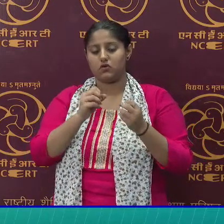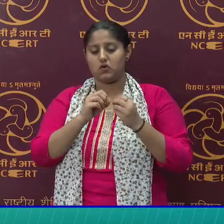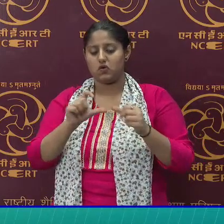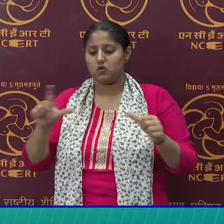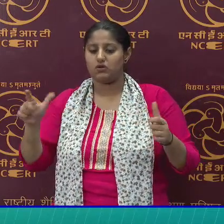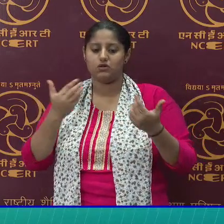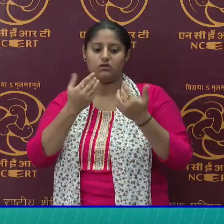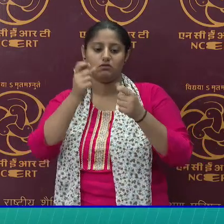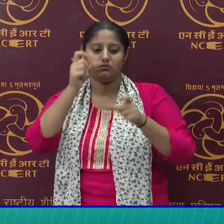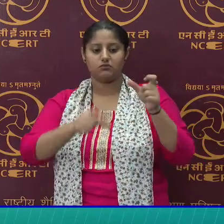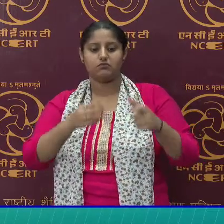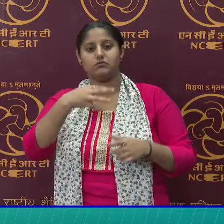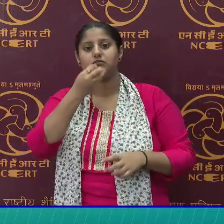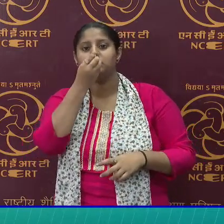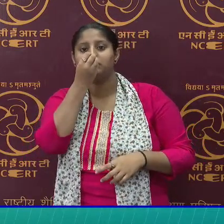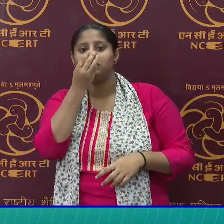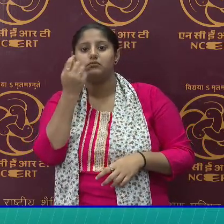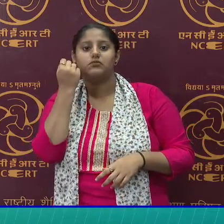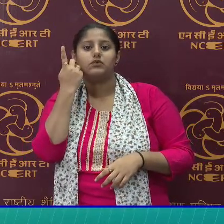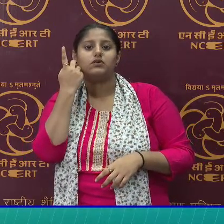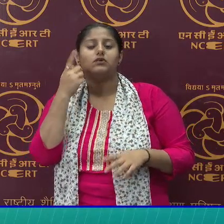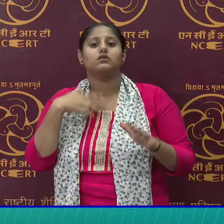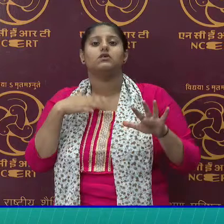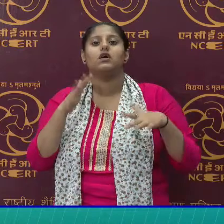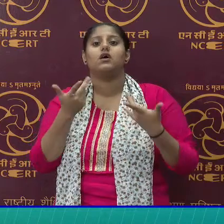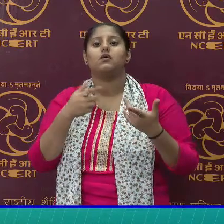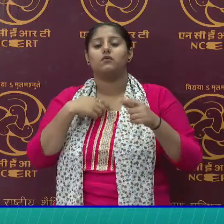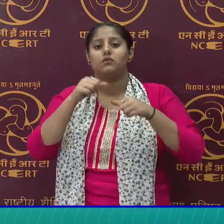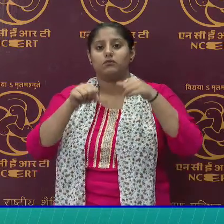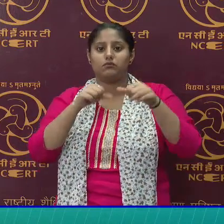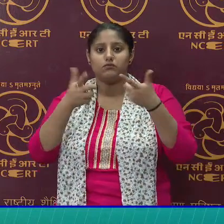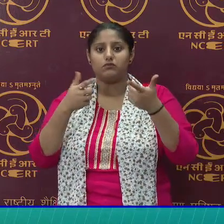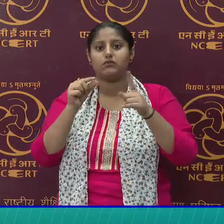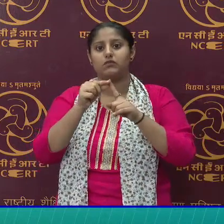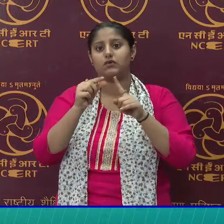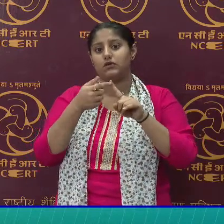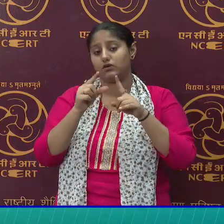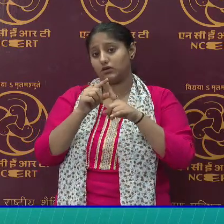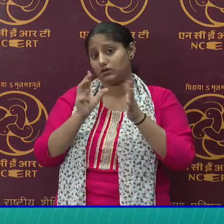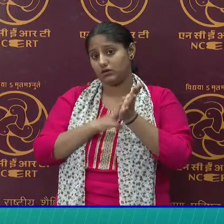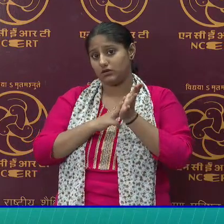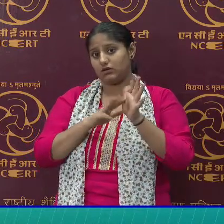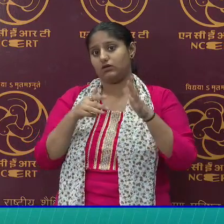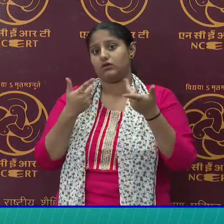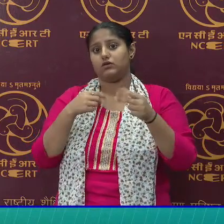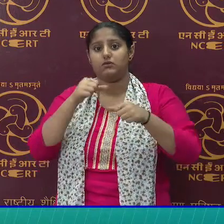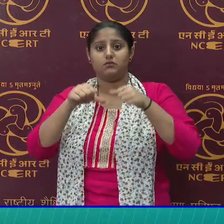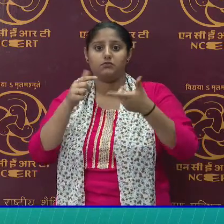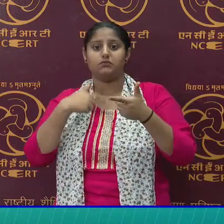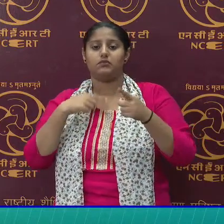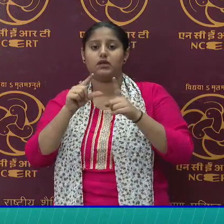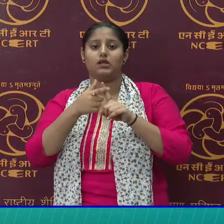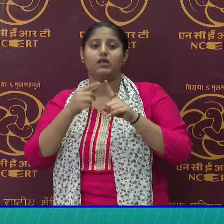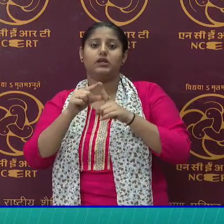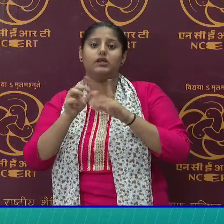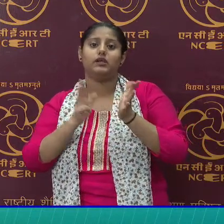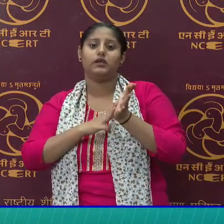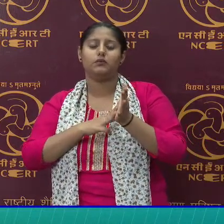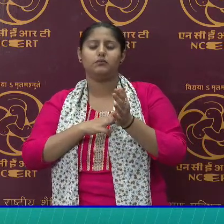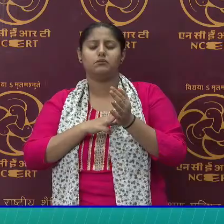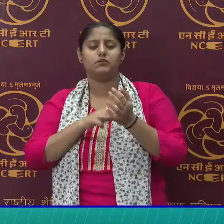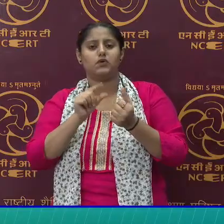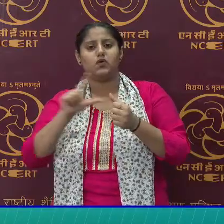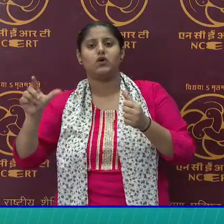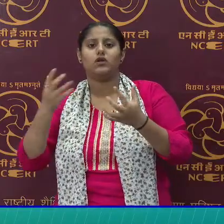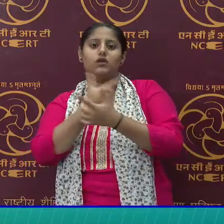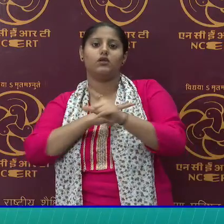how idioms are used and how language is highly idiomatic and metaphorical. Because idioms are there in every language.